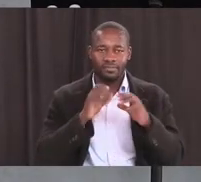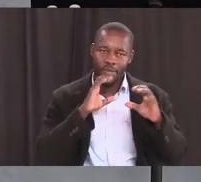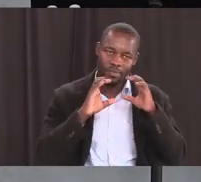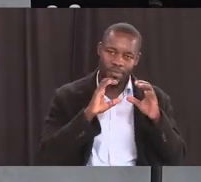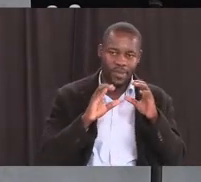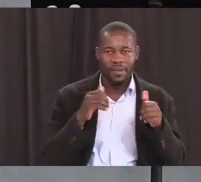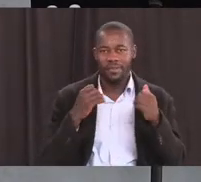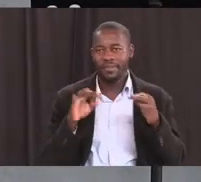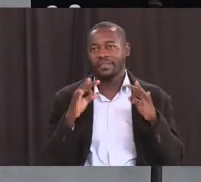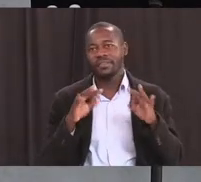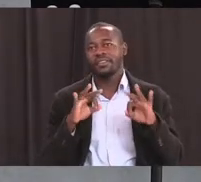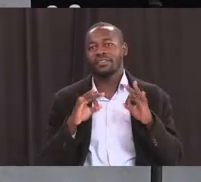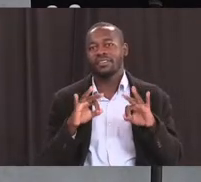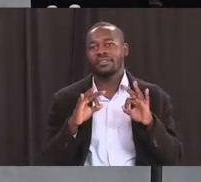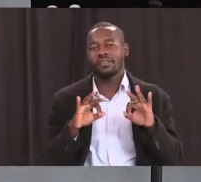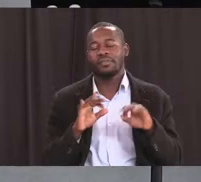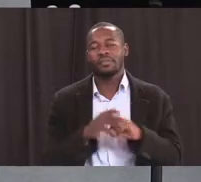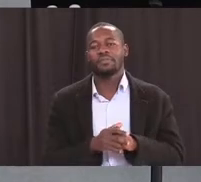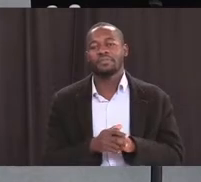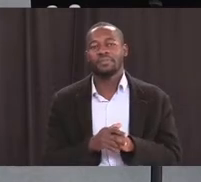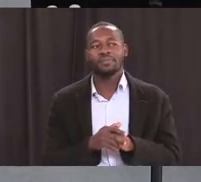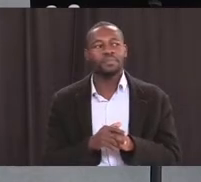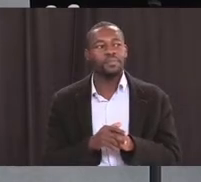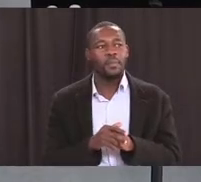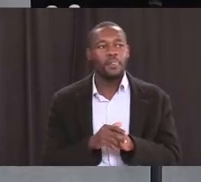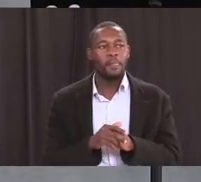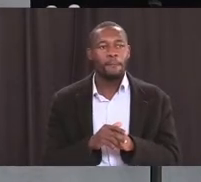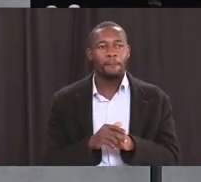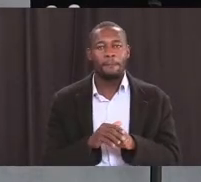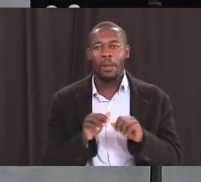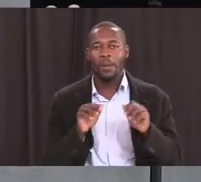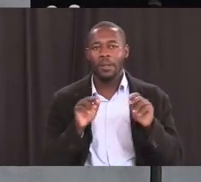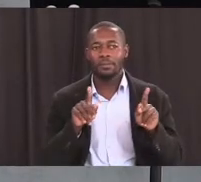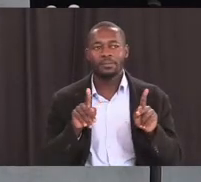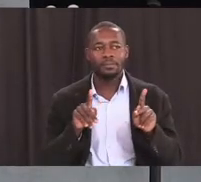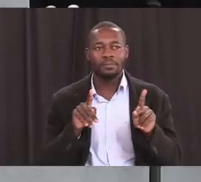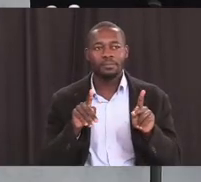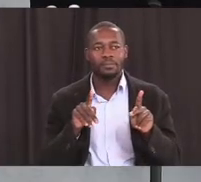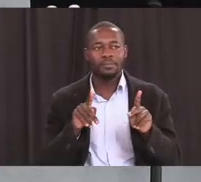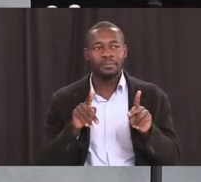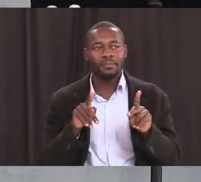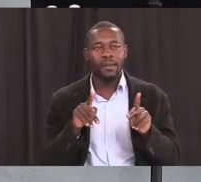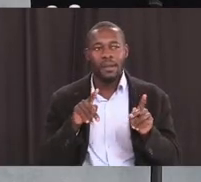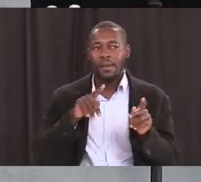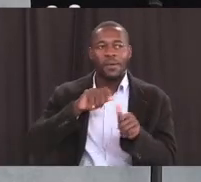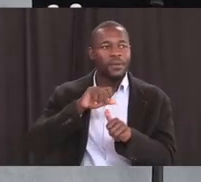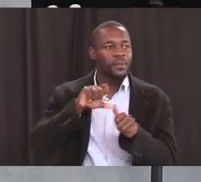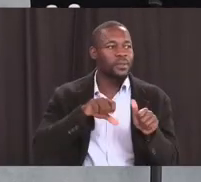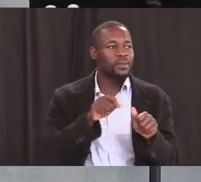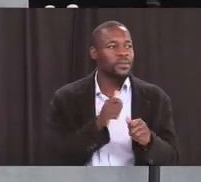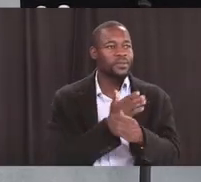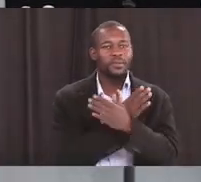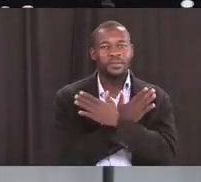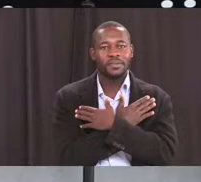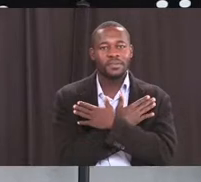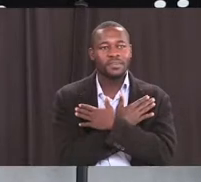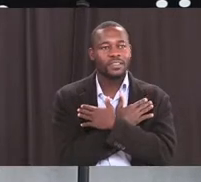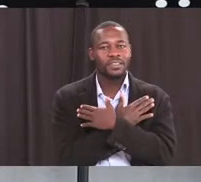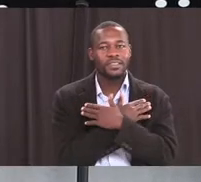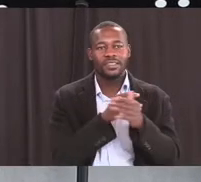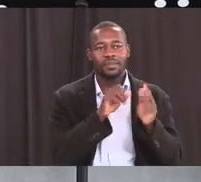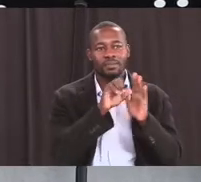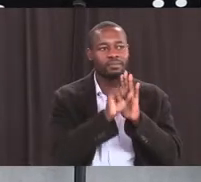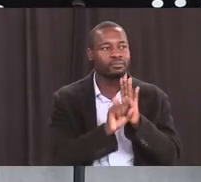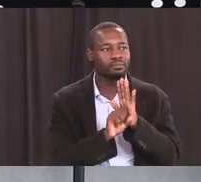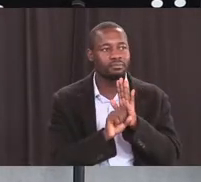to know you well as well. And speaking about getting to know one another better and well, I'd just love to let